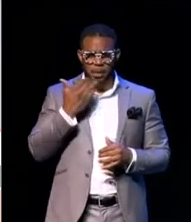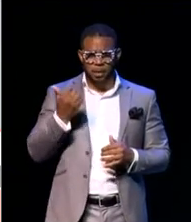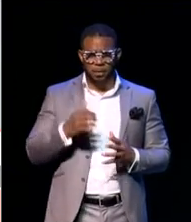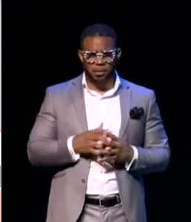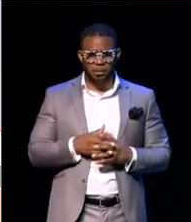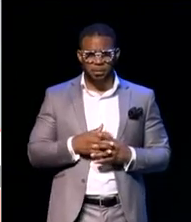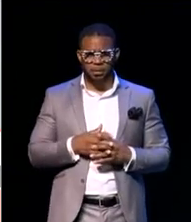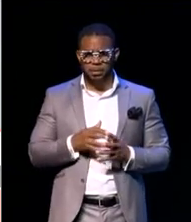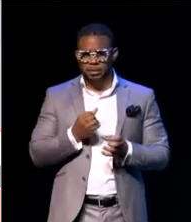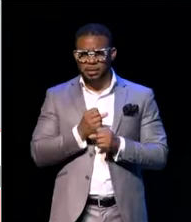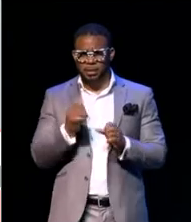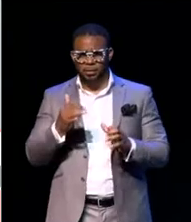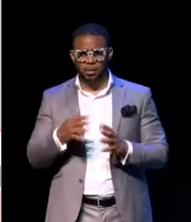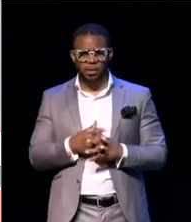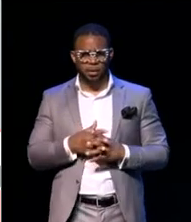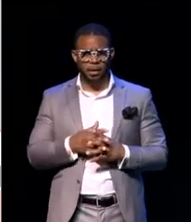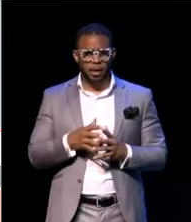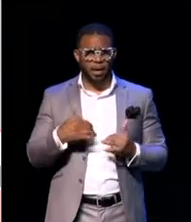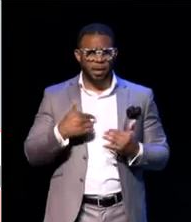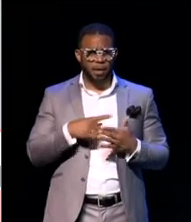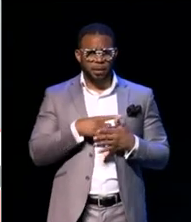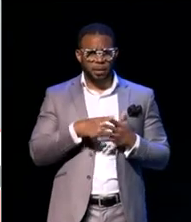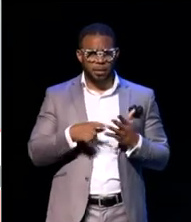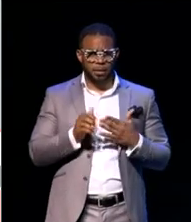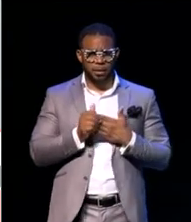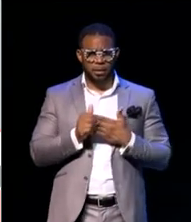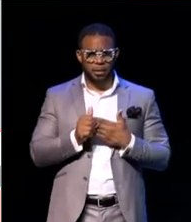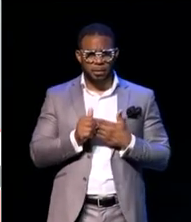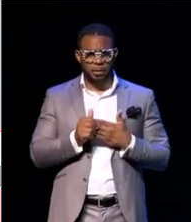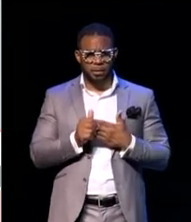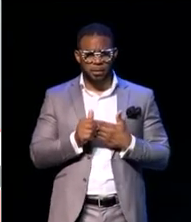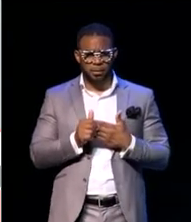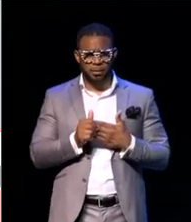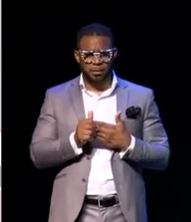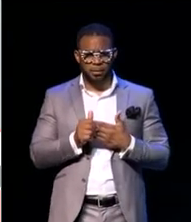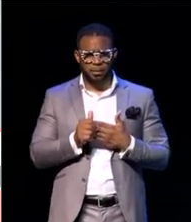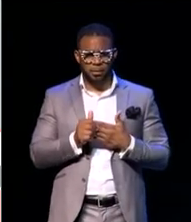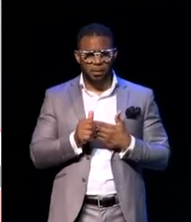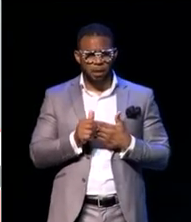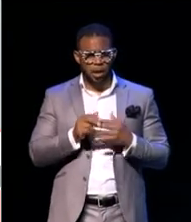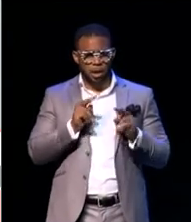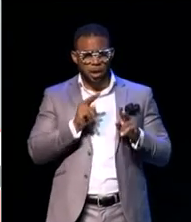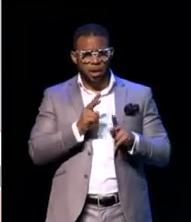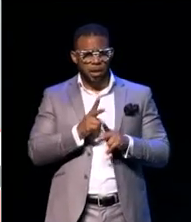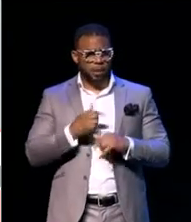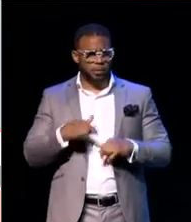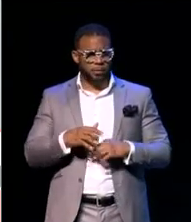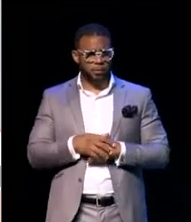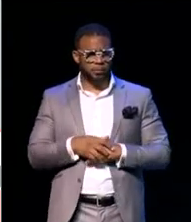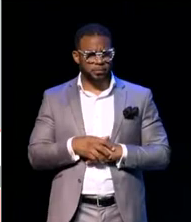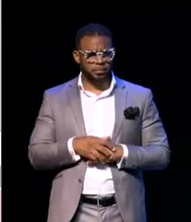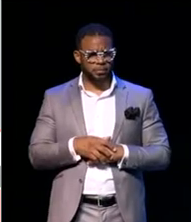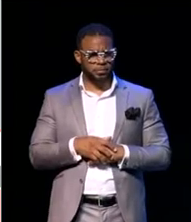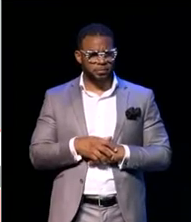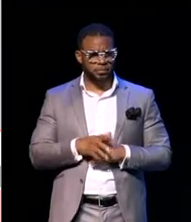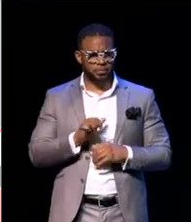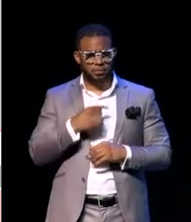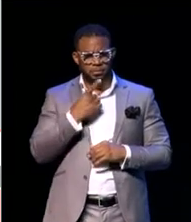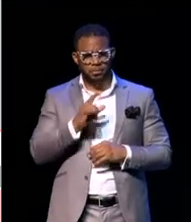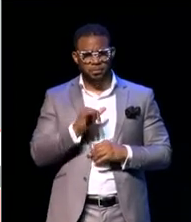better and safer having these leaders look after us. I can tell you it